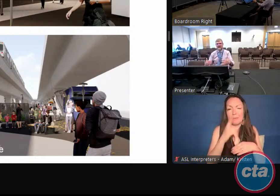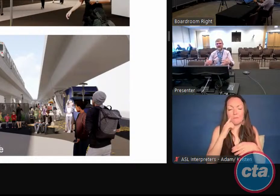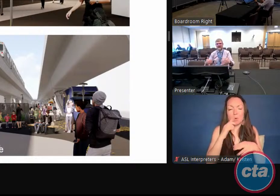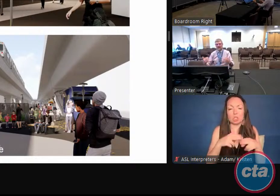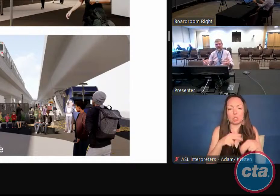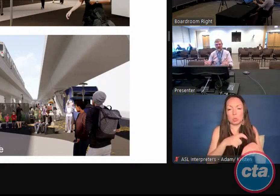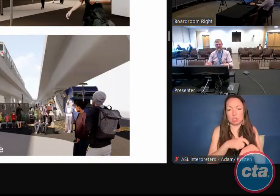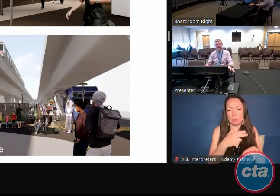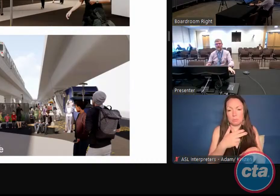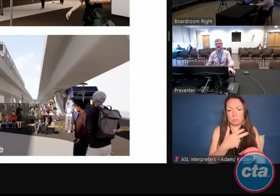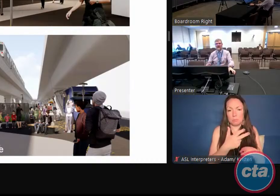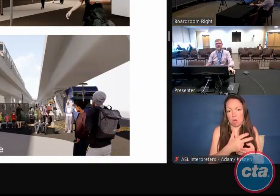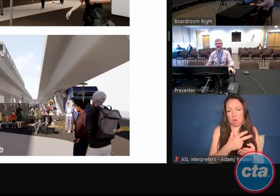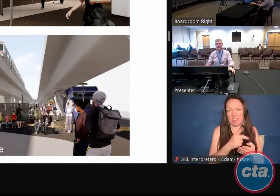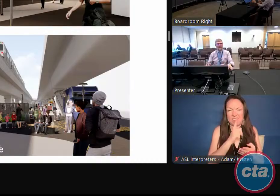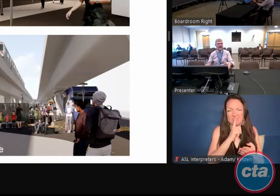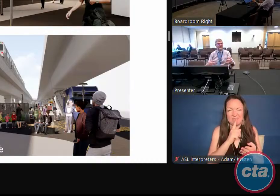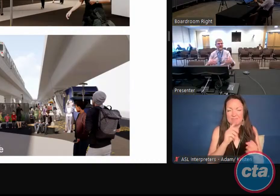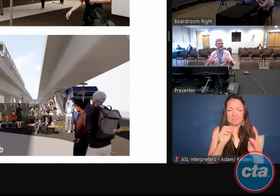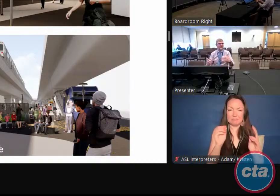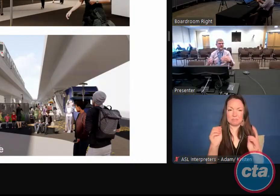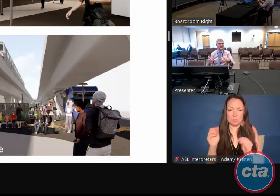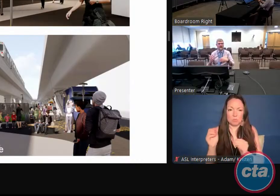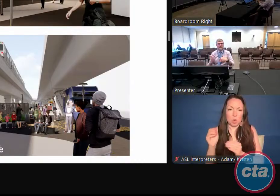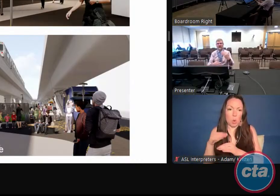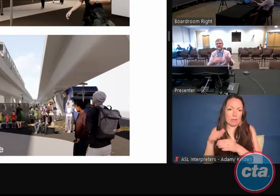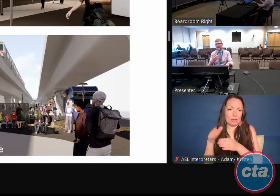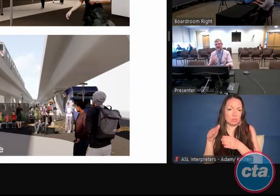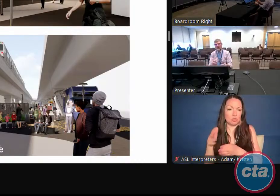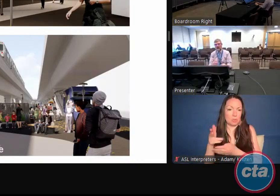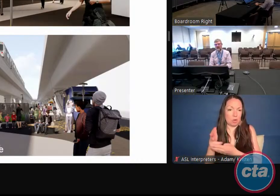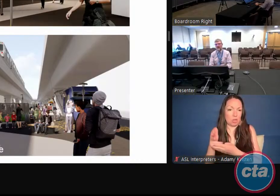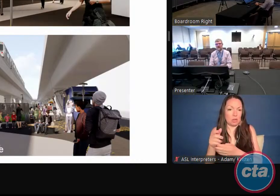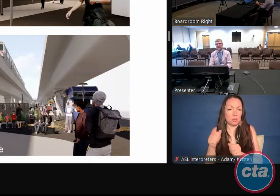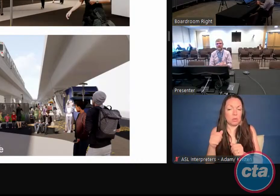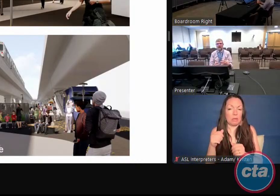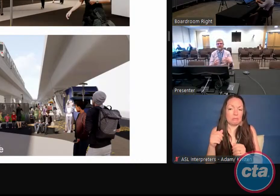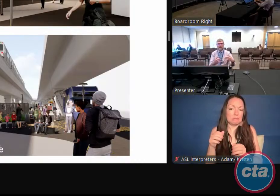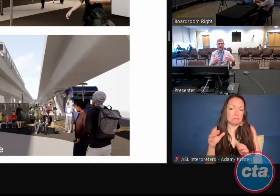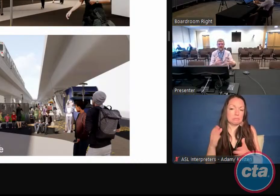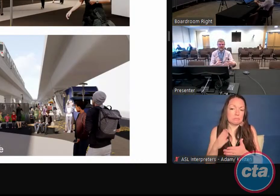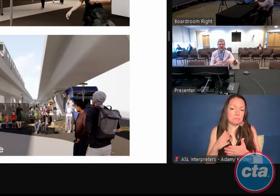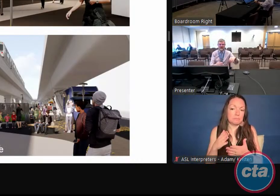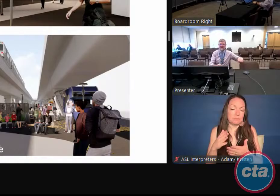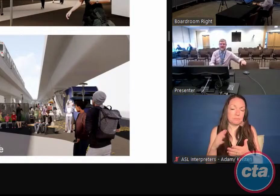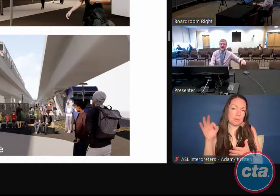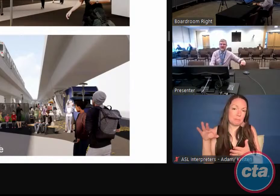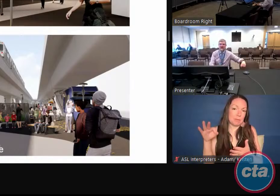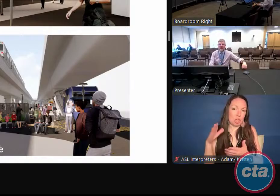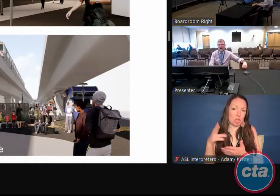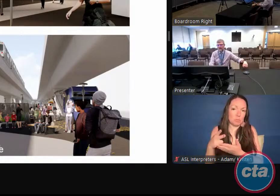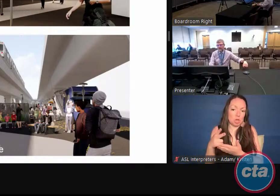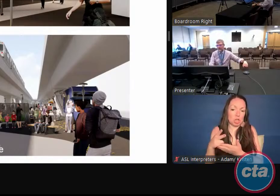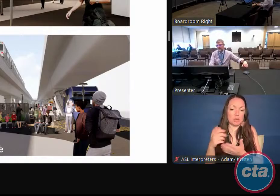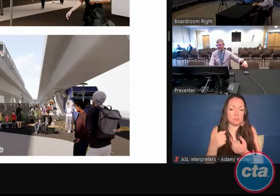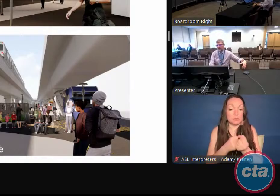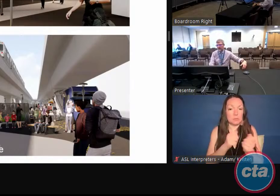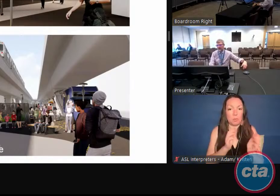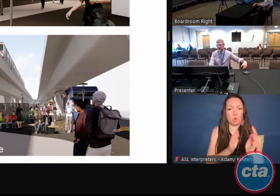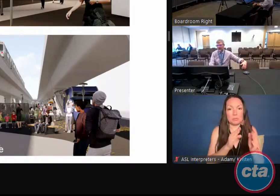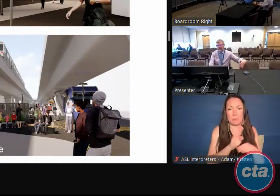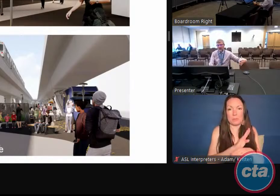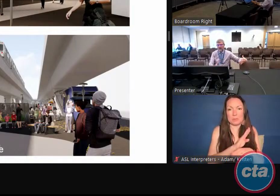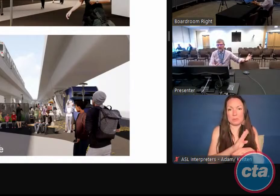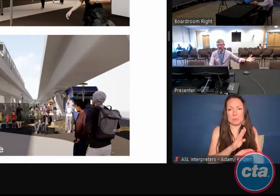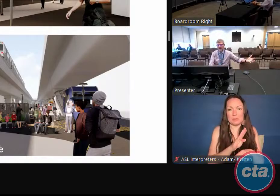Because there is no real on-street parking. And then you get in all these other challenges. So you can turn over some meter parking there to support small businesses. And so like